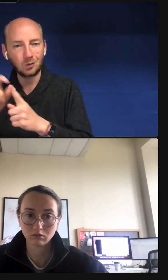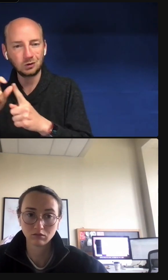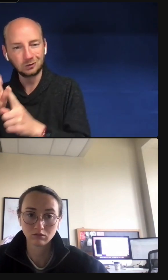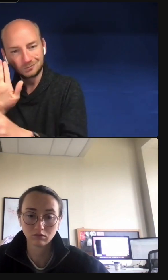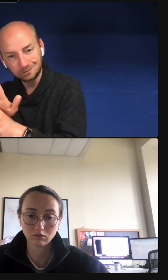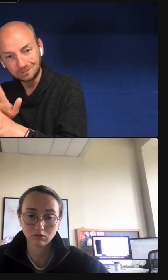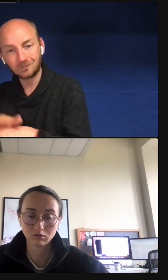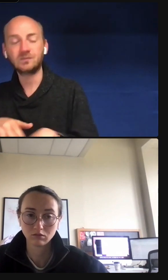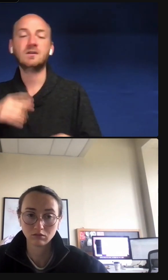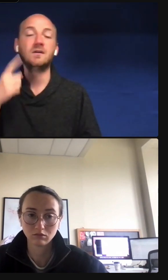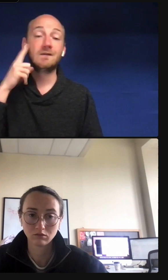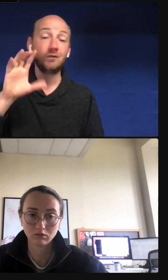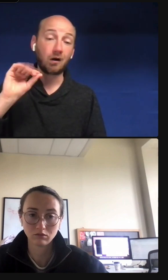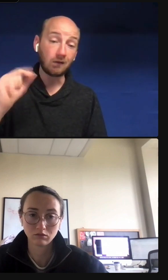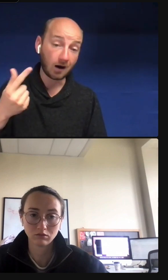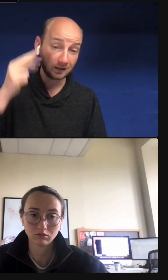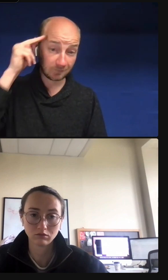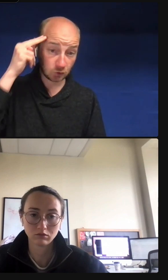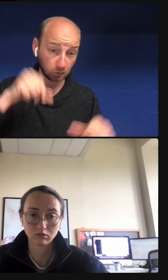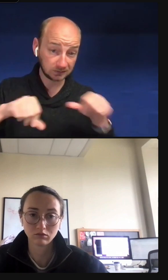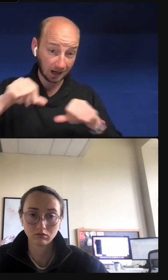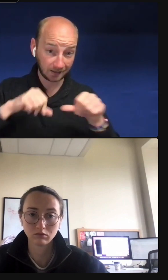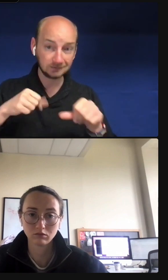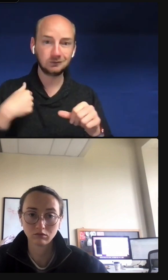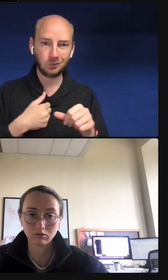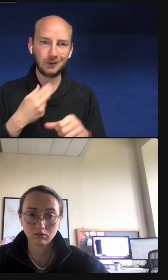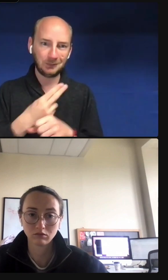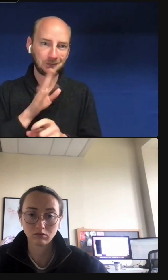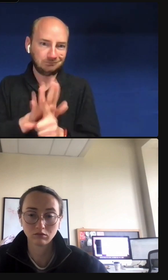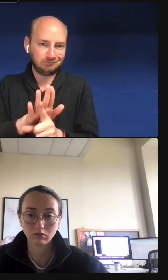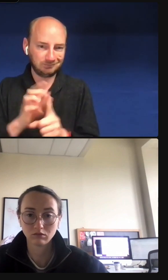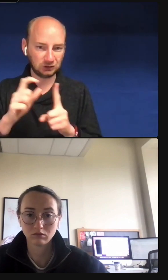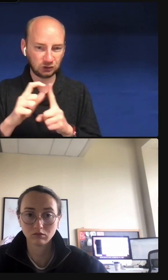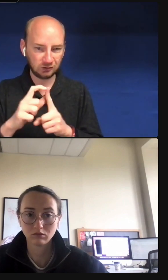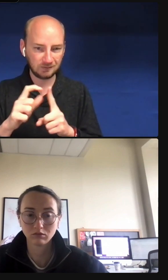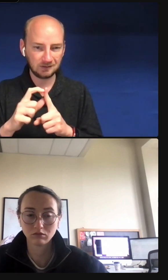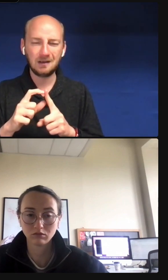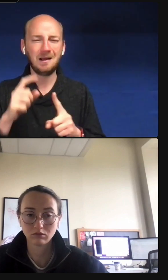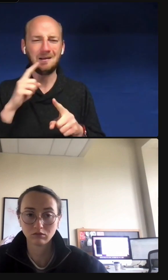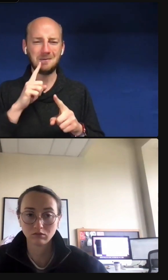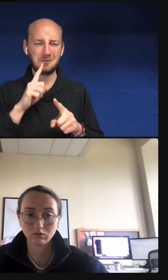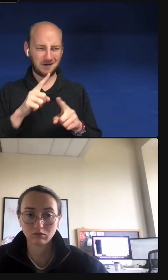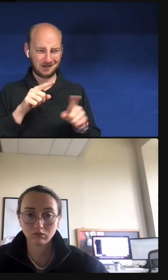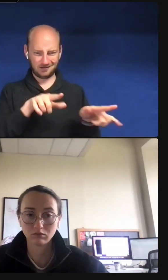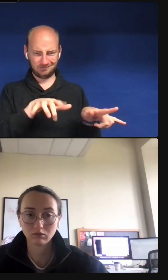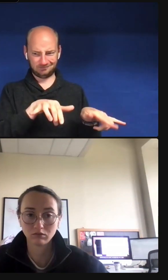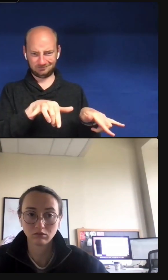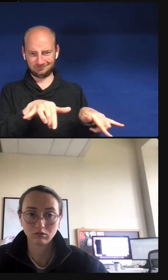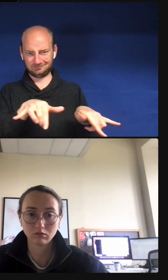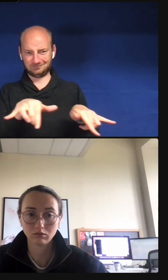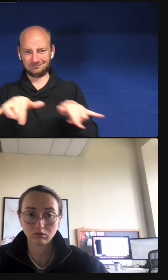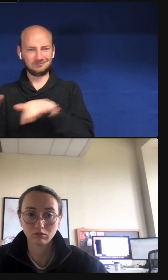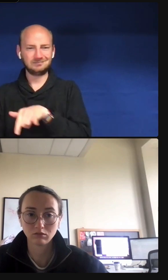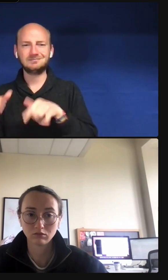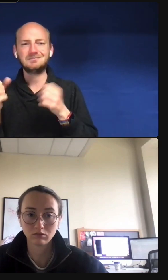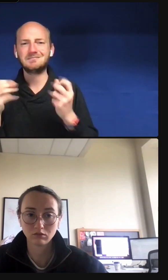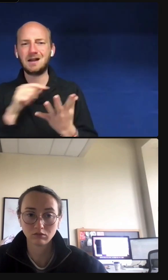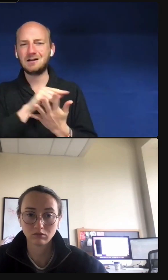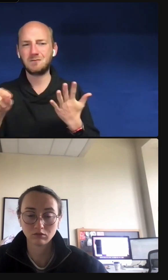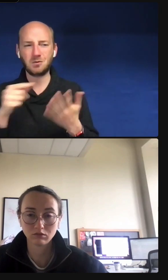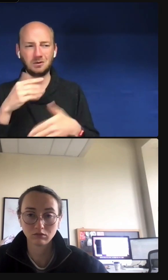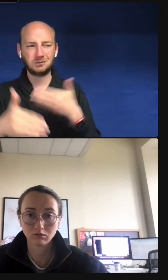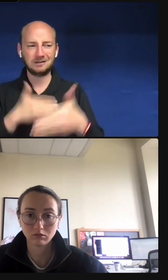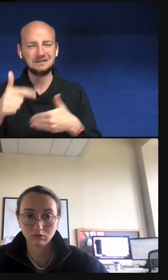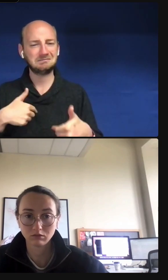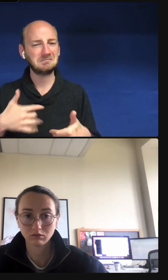about things in a different way, even though I think there's reason to believe there's a lot of overlap between these different processes, and we can start